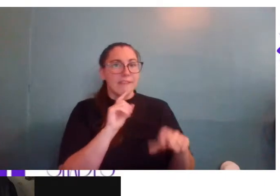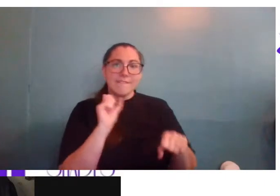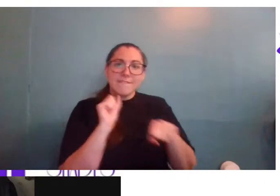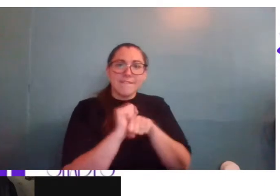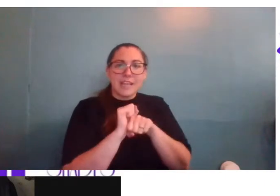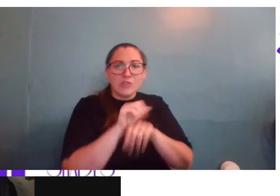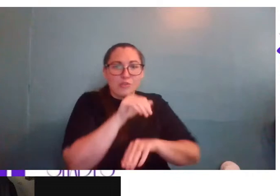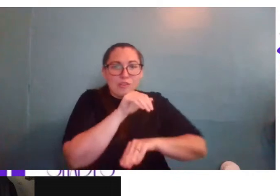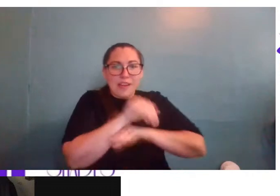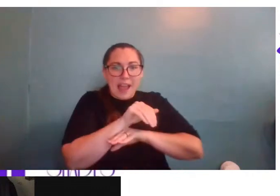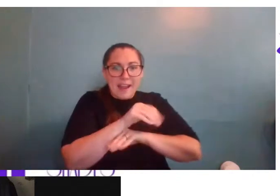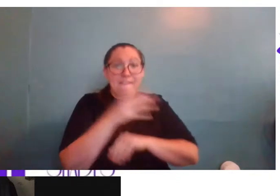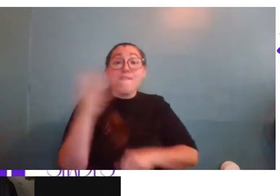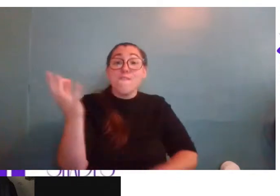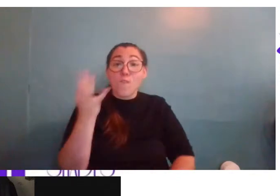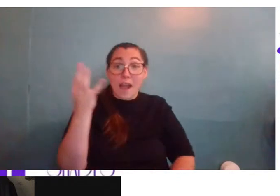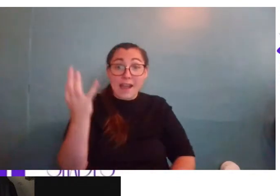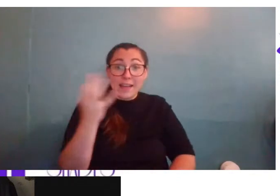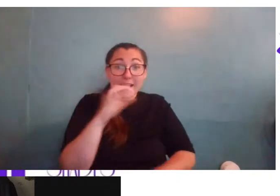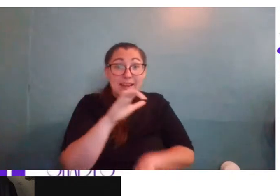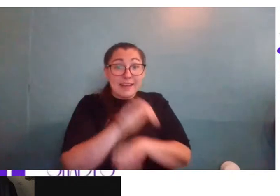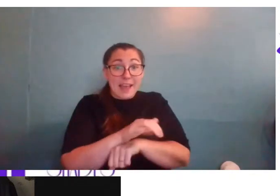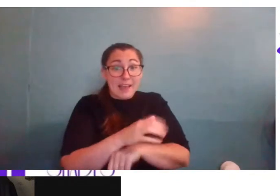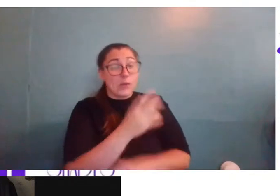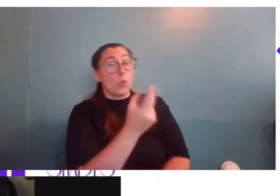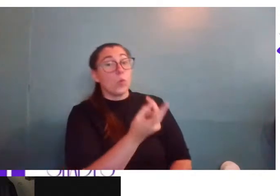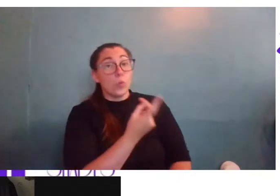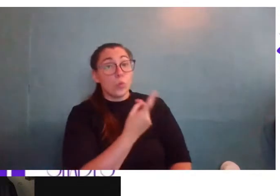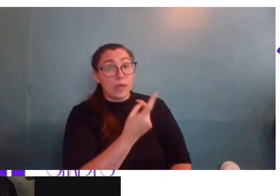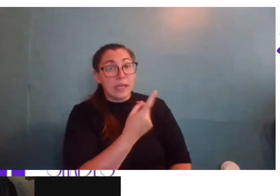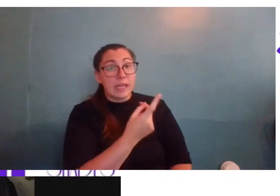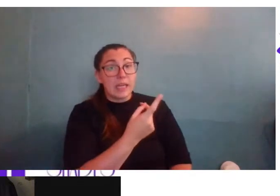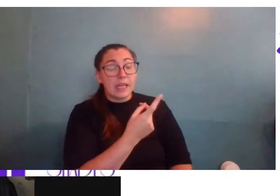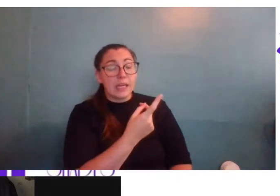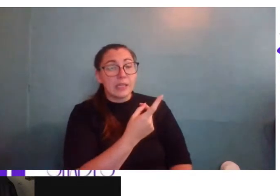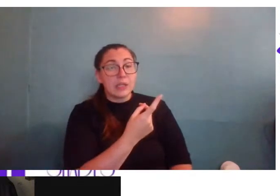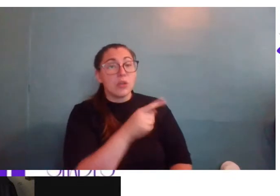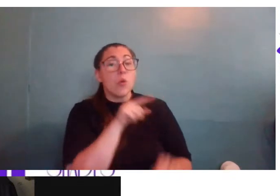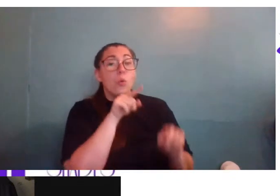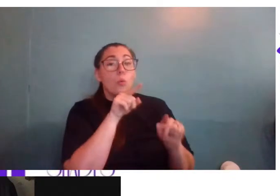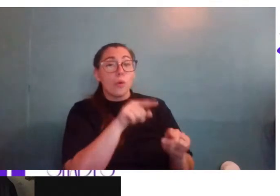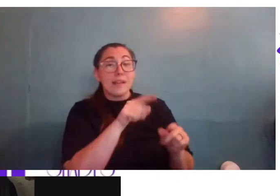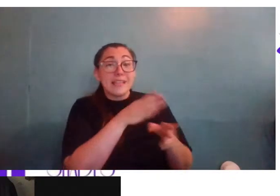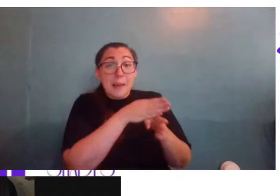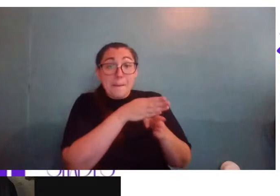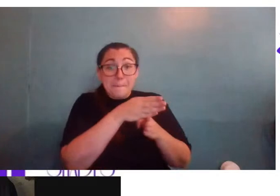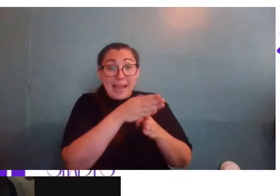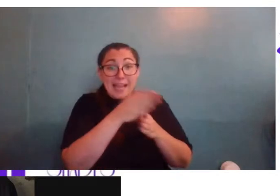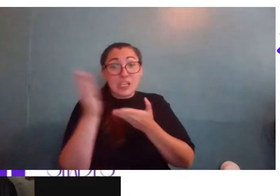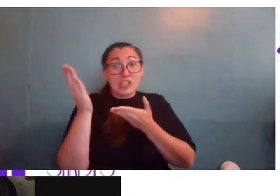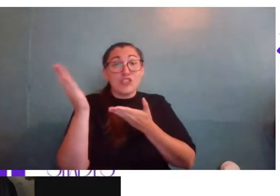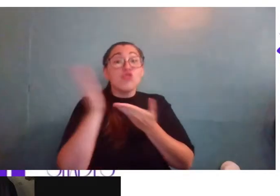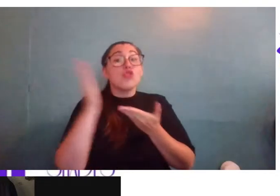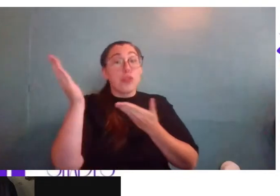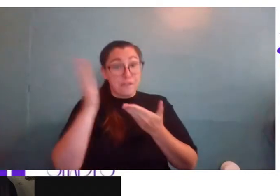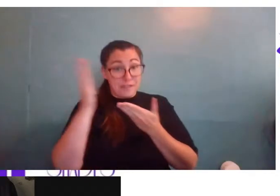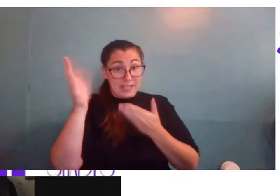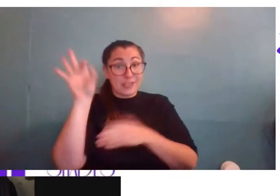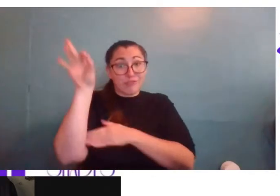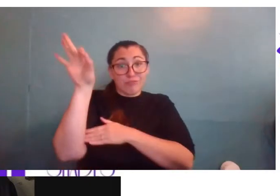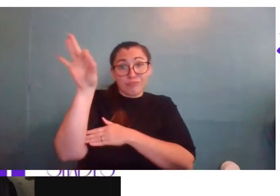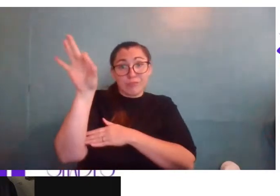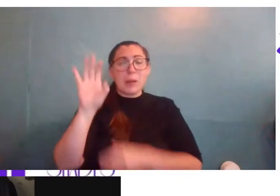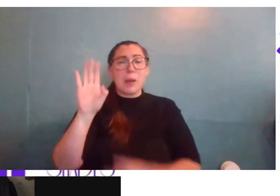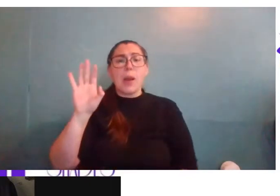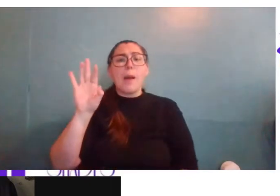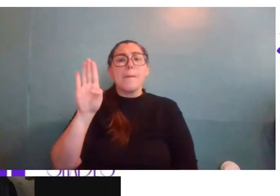night. We were at the main service, and I'm telling you, Bishop Blake had